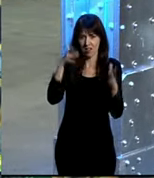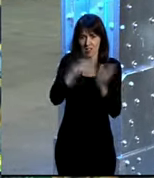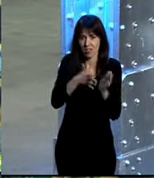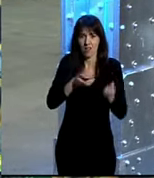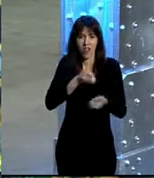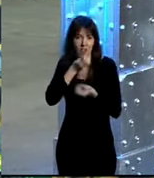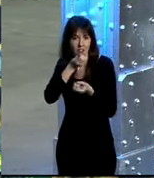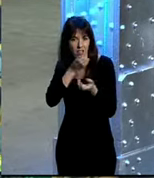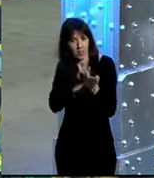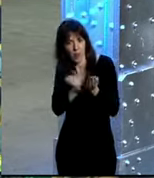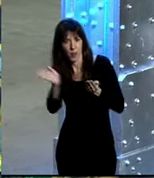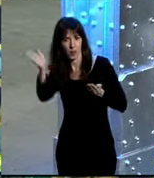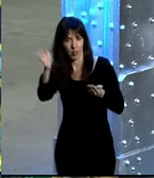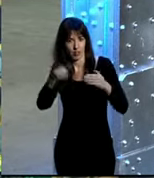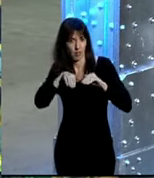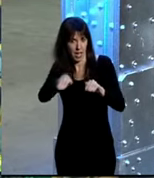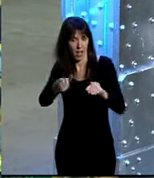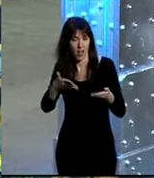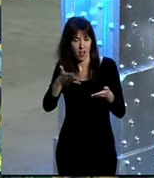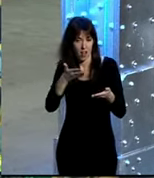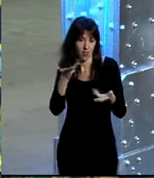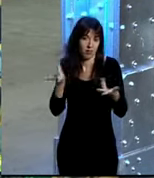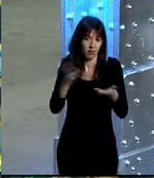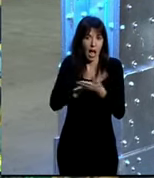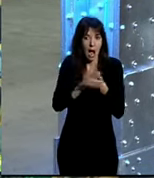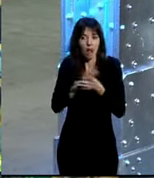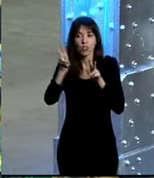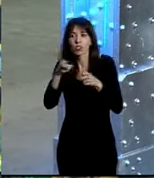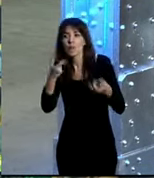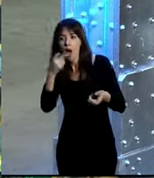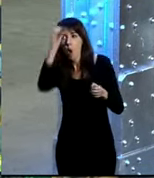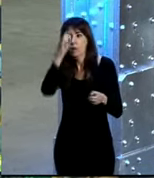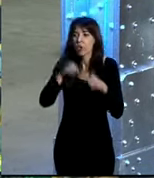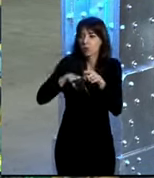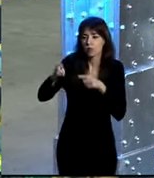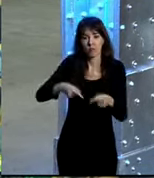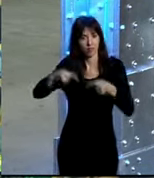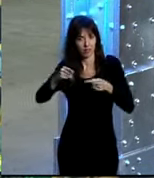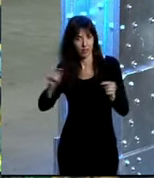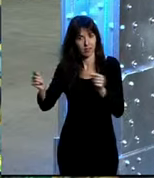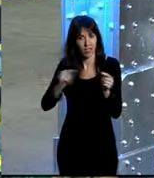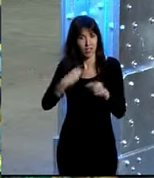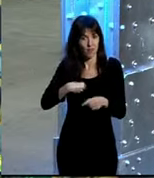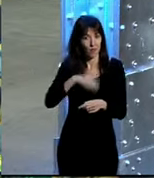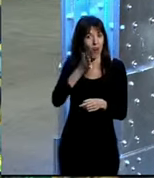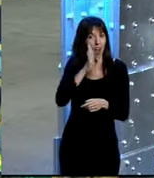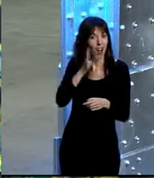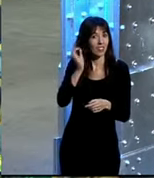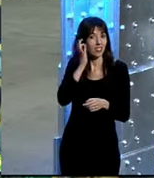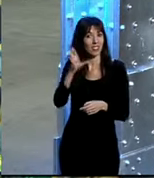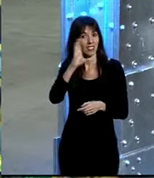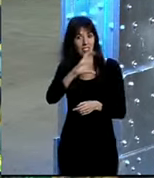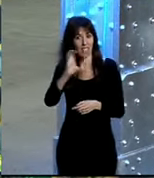filmed. So we've got a parallel narrative. And as Christy was